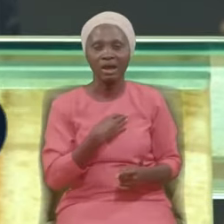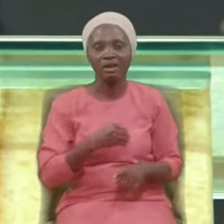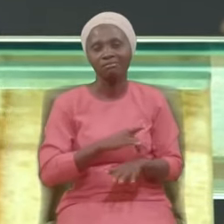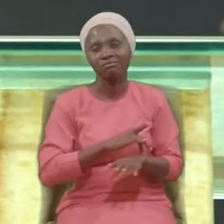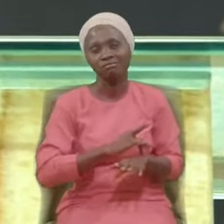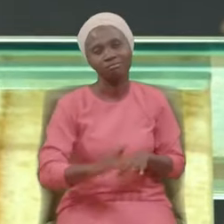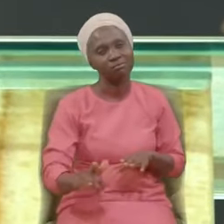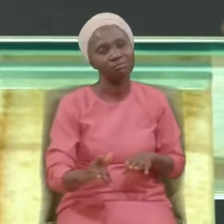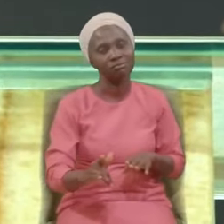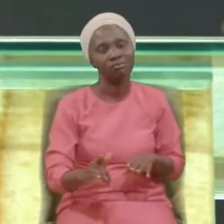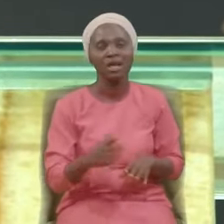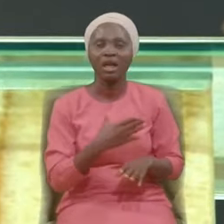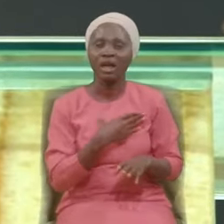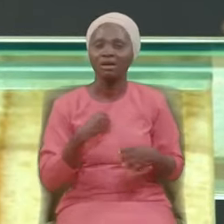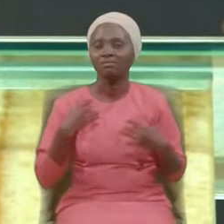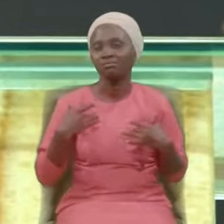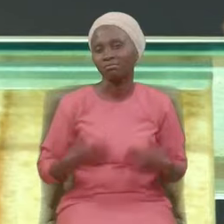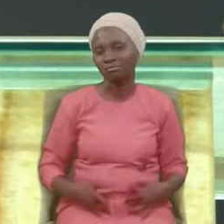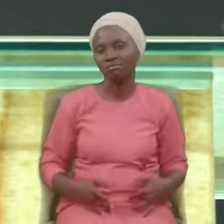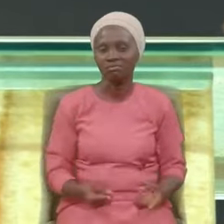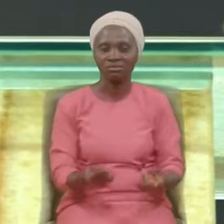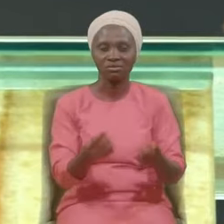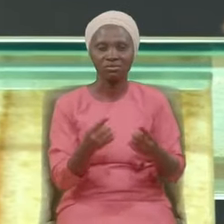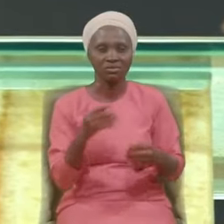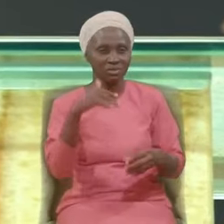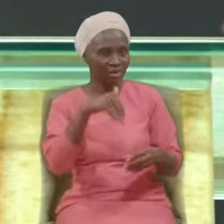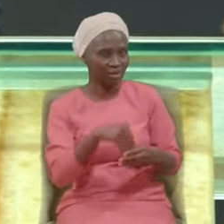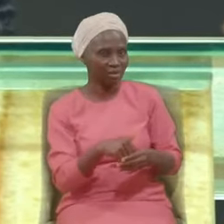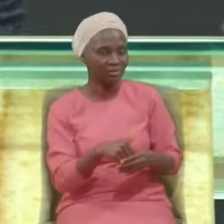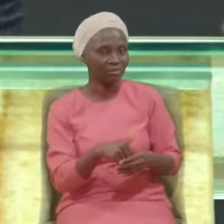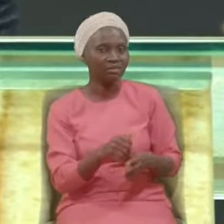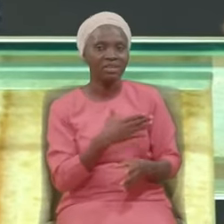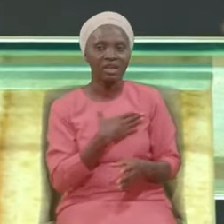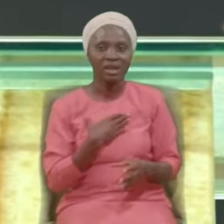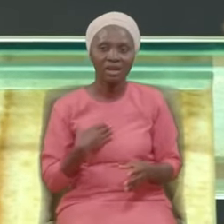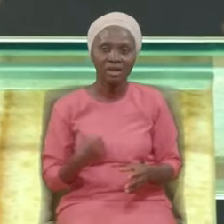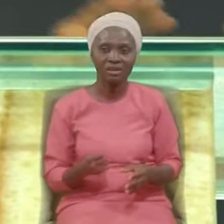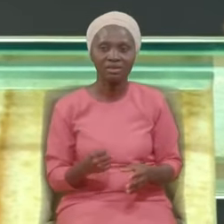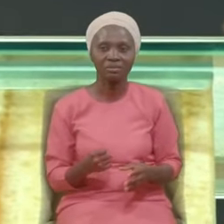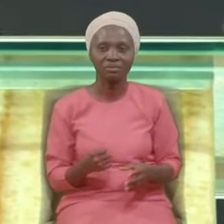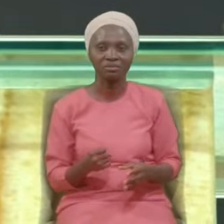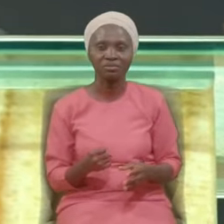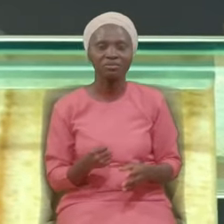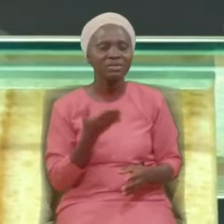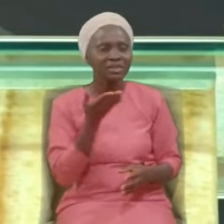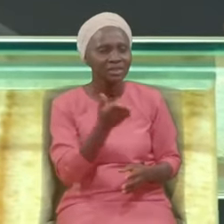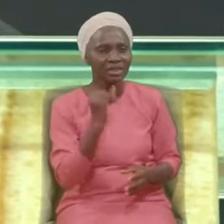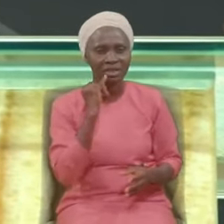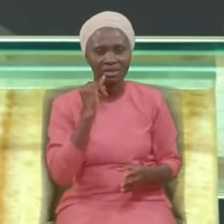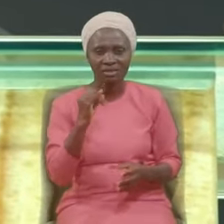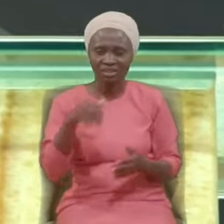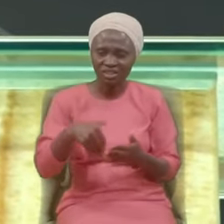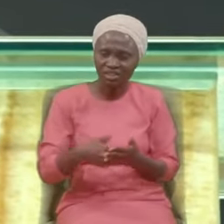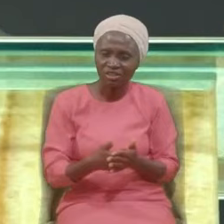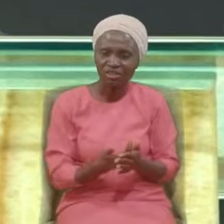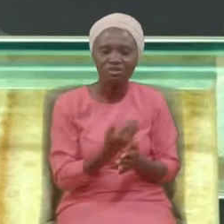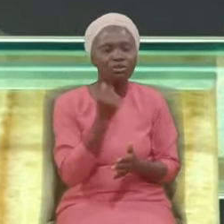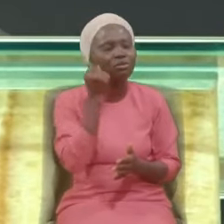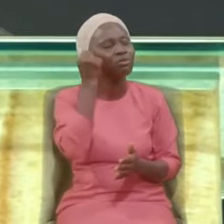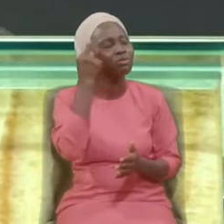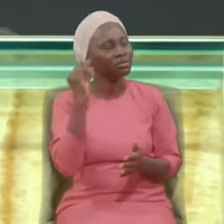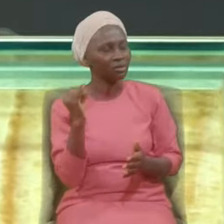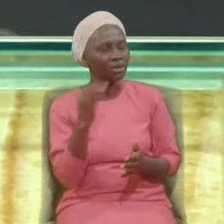emptiness, discouragement came. They had disorientation. There was